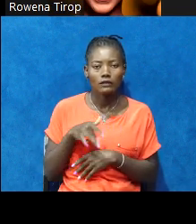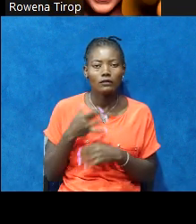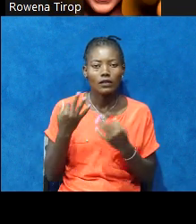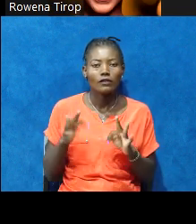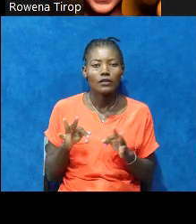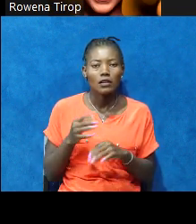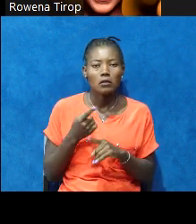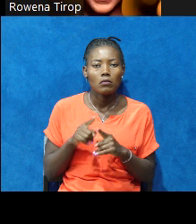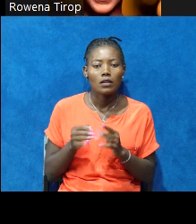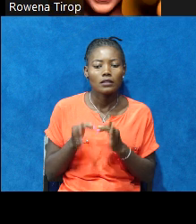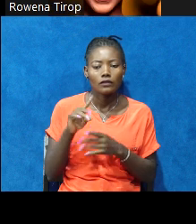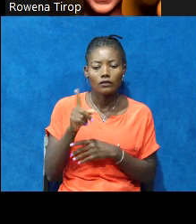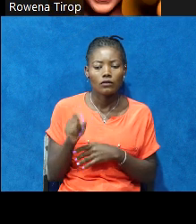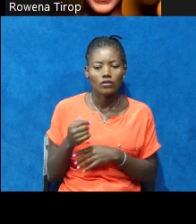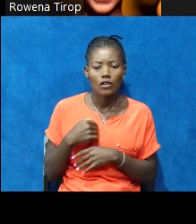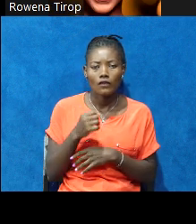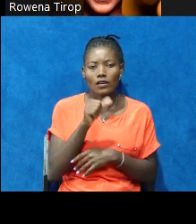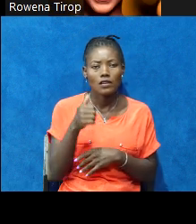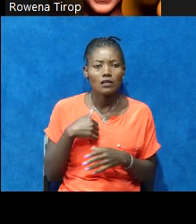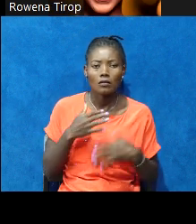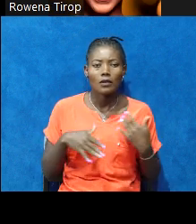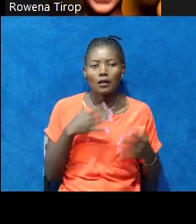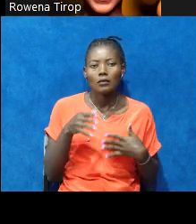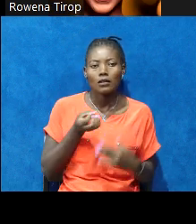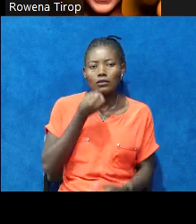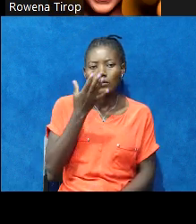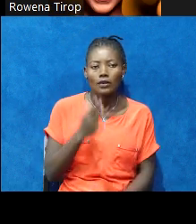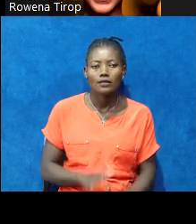But if there are any questions right now, I'm happy to answer.